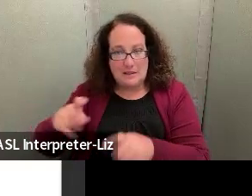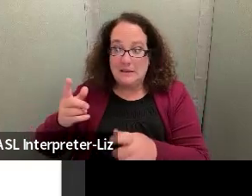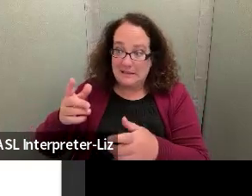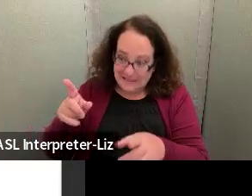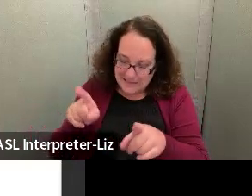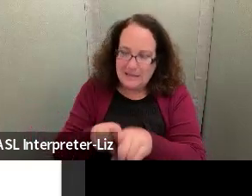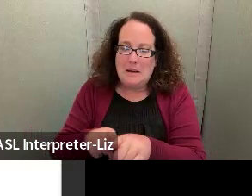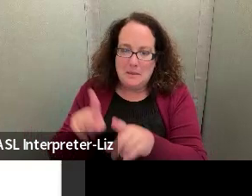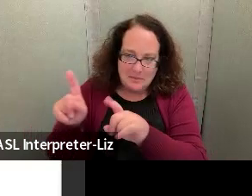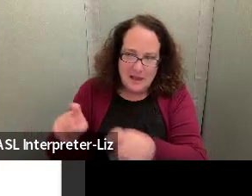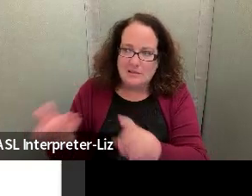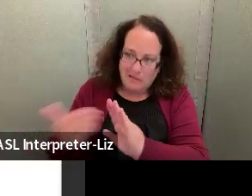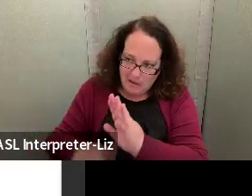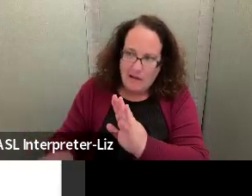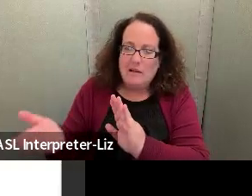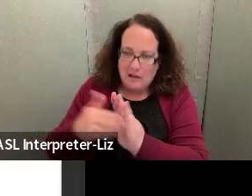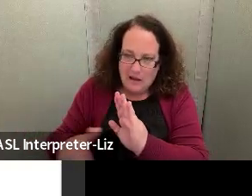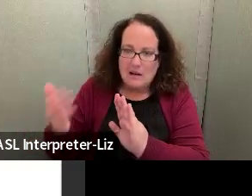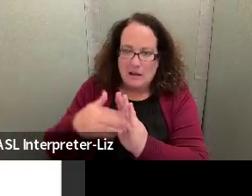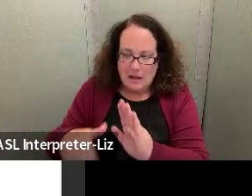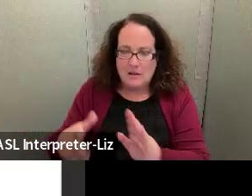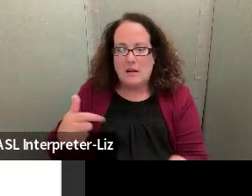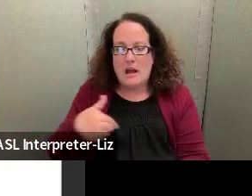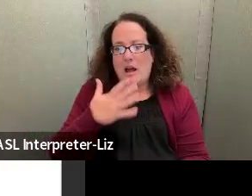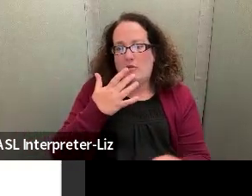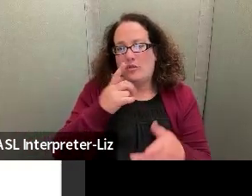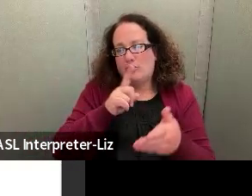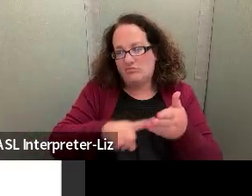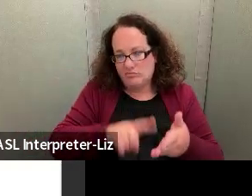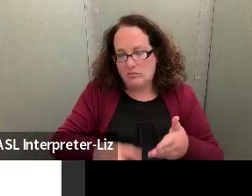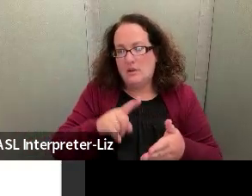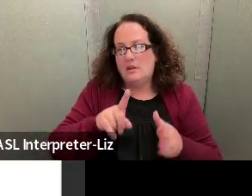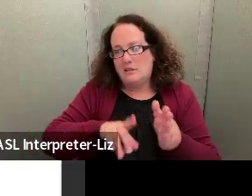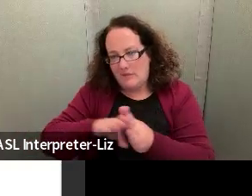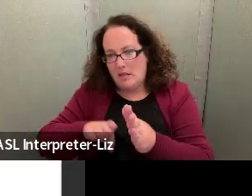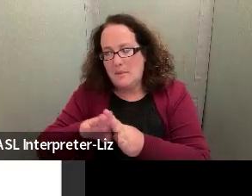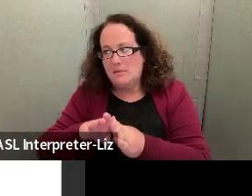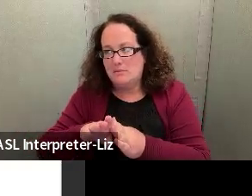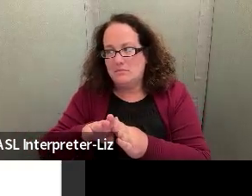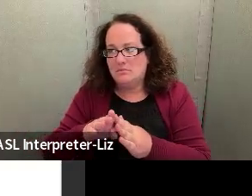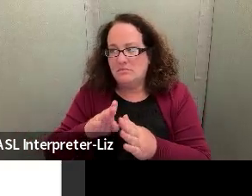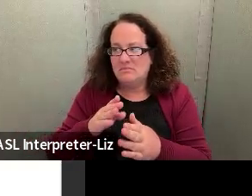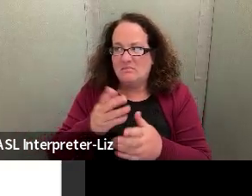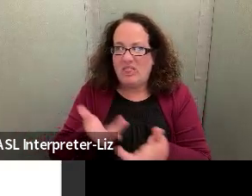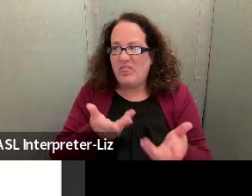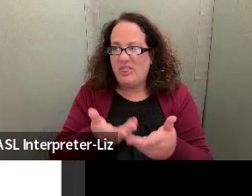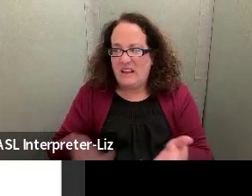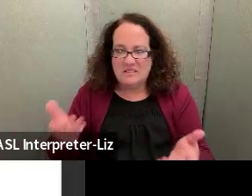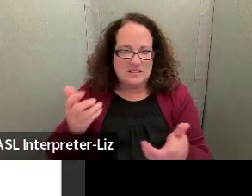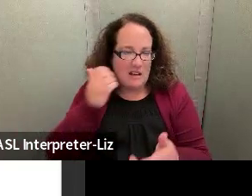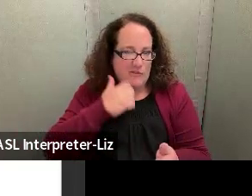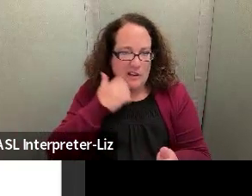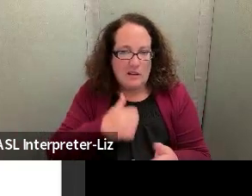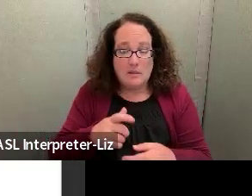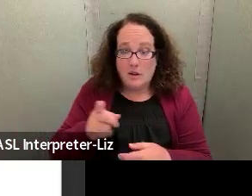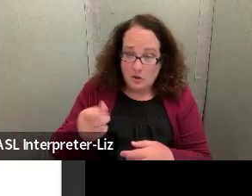over again. Not so interesting. Yeah, I like to do the research and development, new things every day. And do you have